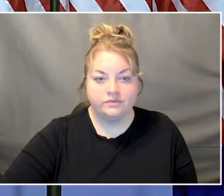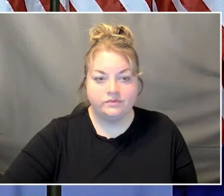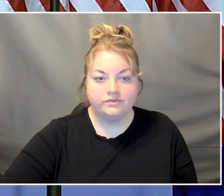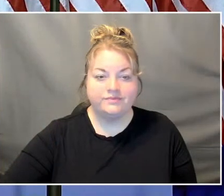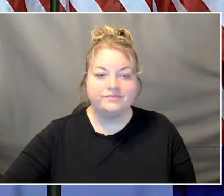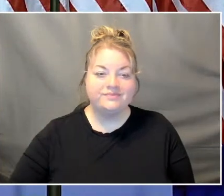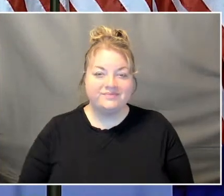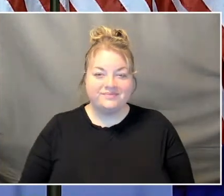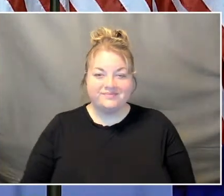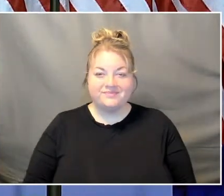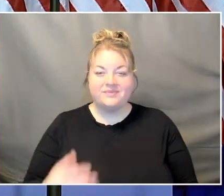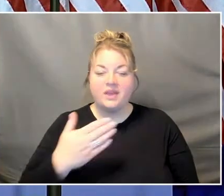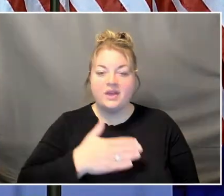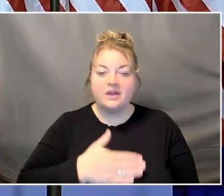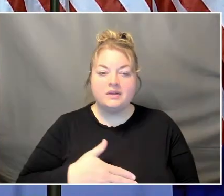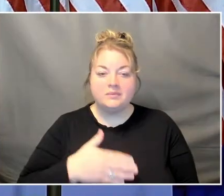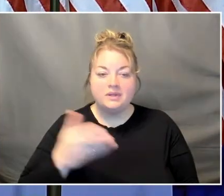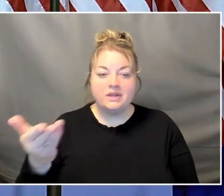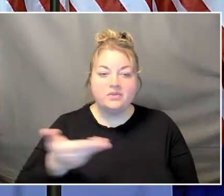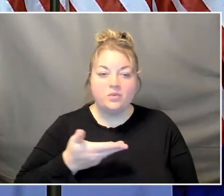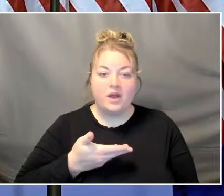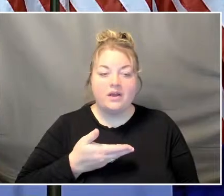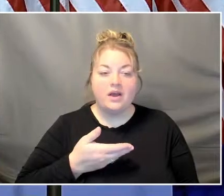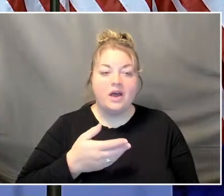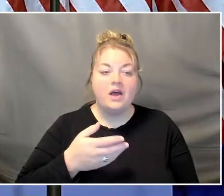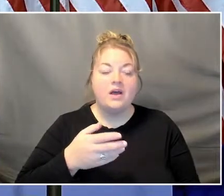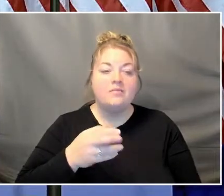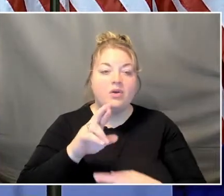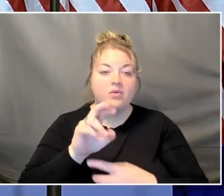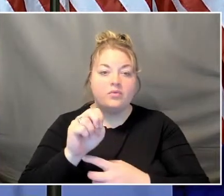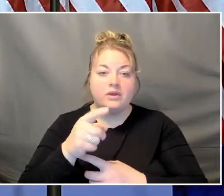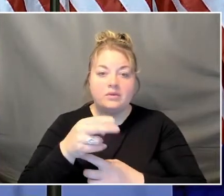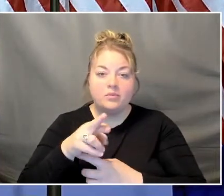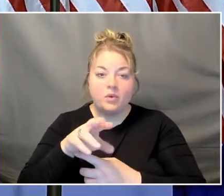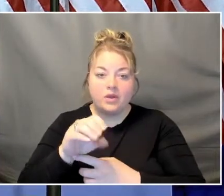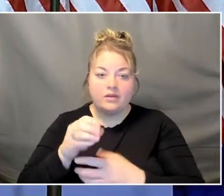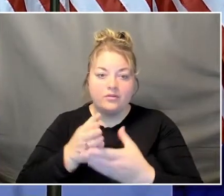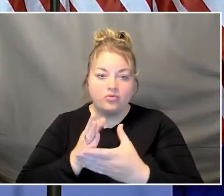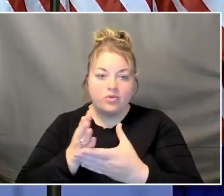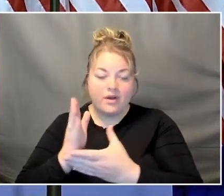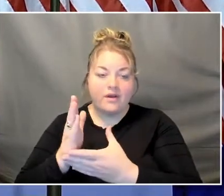Please welcome reproductive rights advocate Kate Cox.